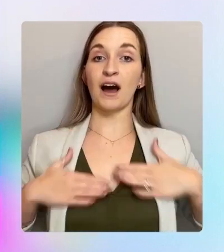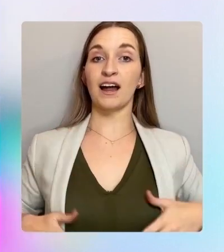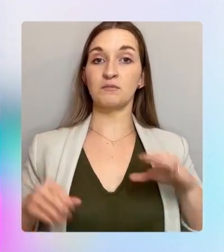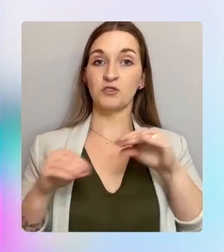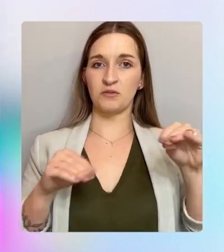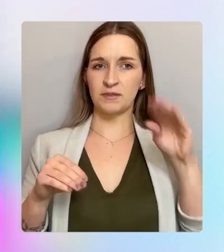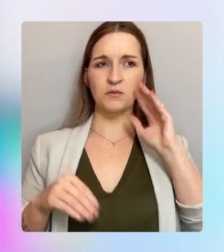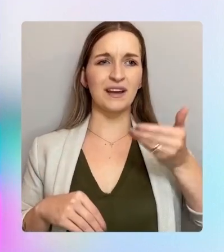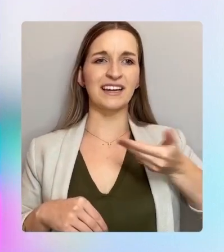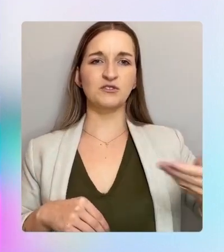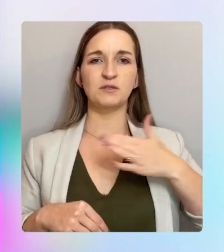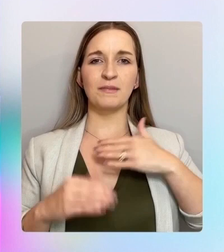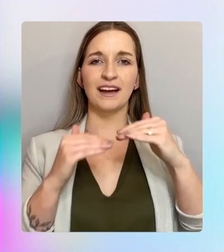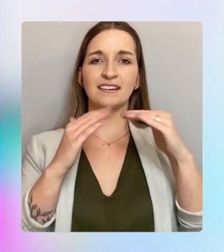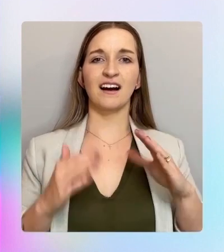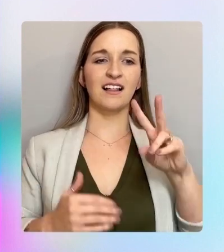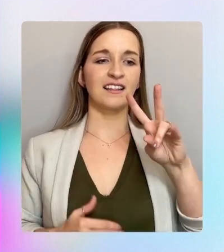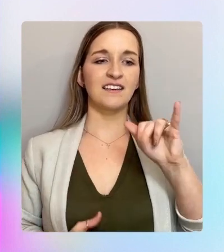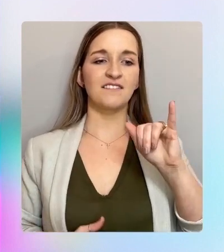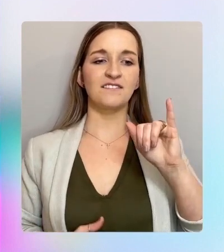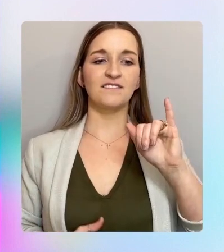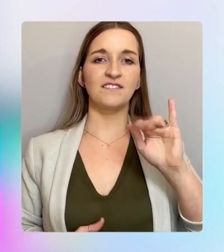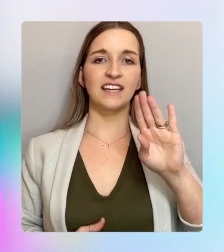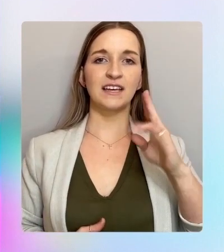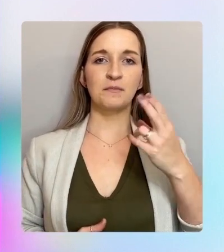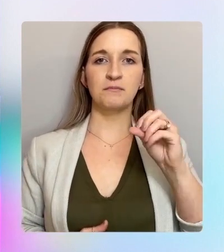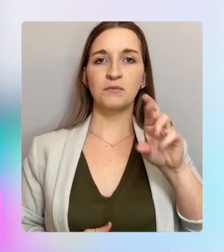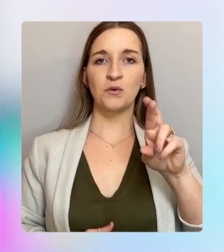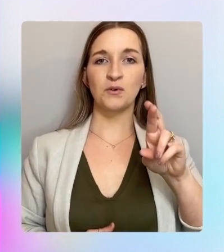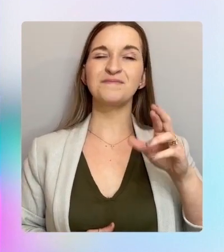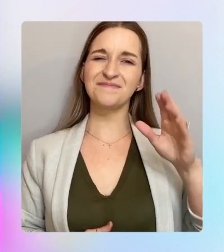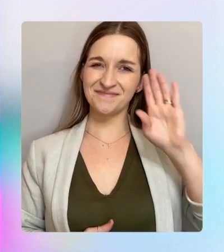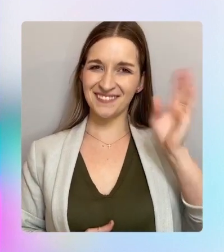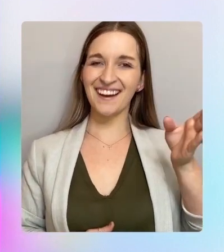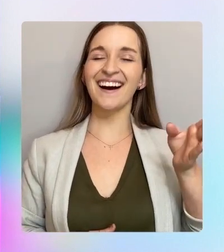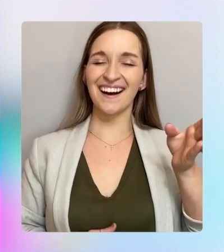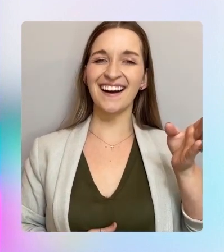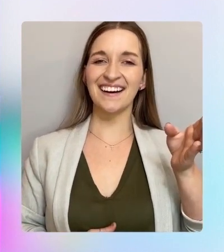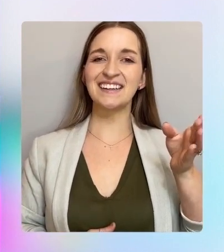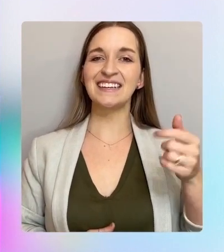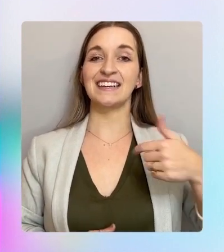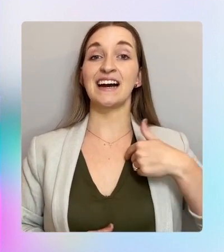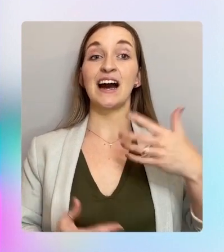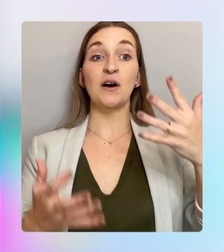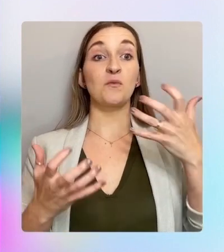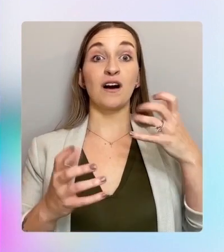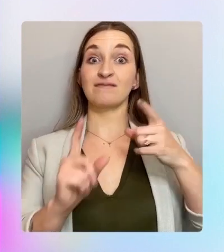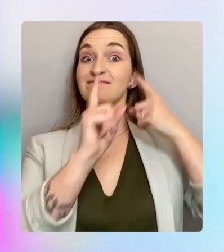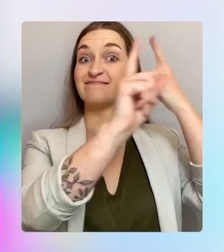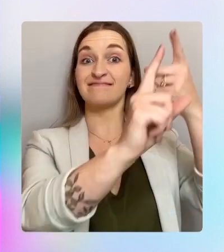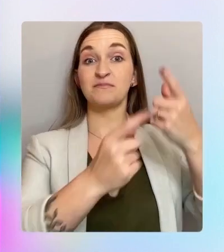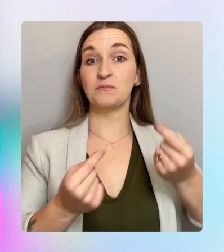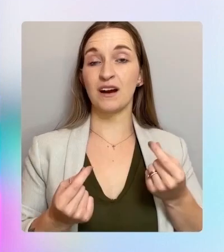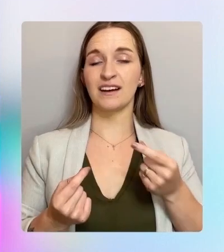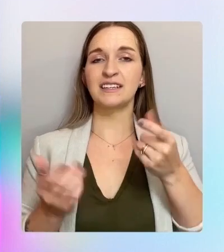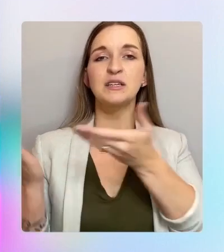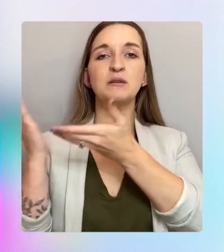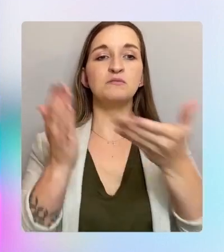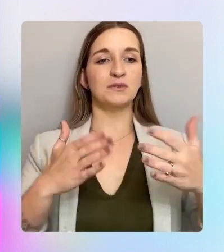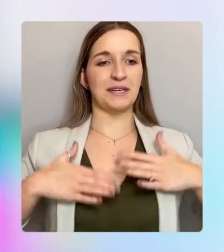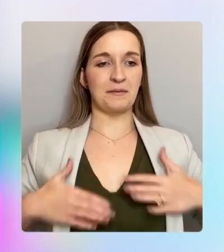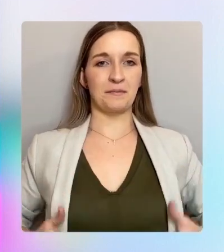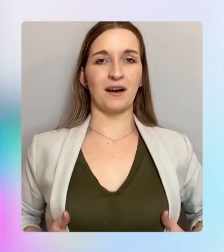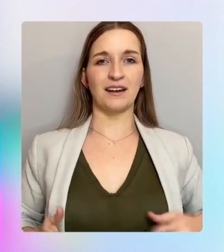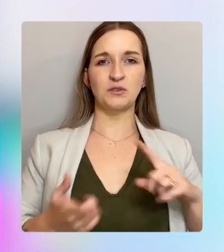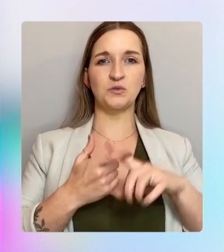Hi, my name is Vibhor Saxena, and my mission is to help you bring bodies into this embodied